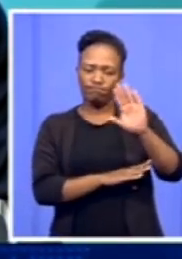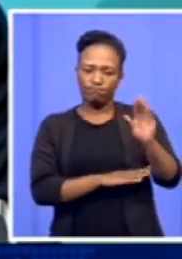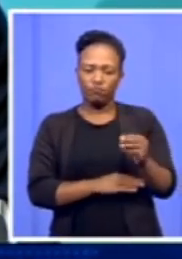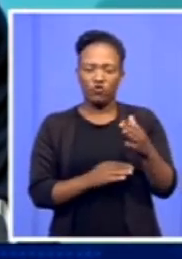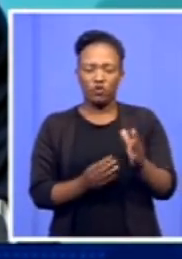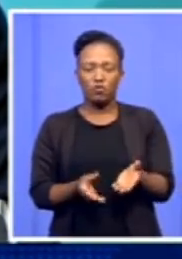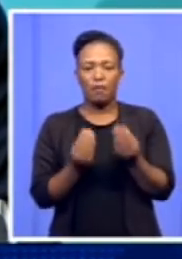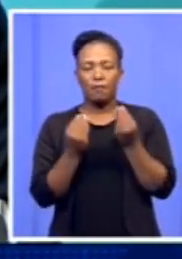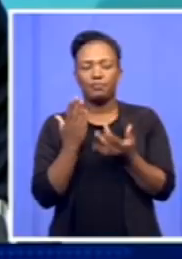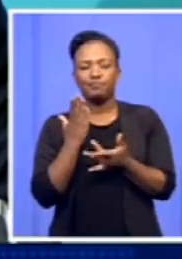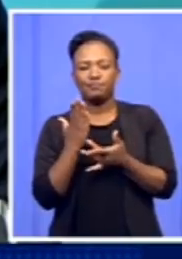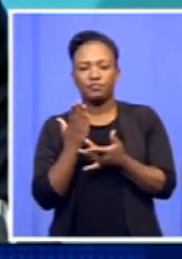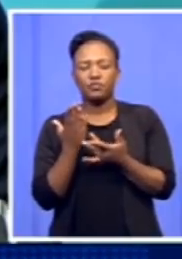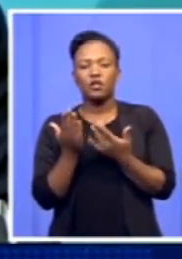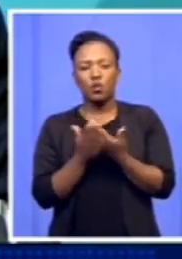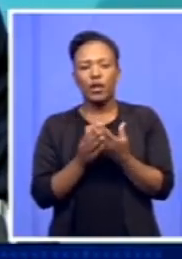vaccines.